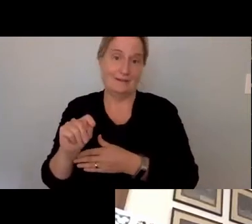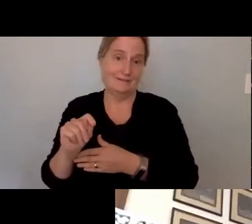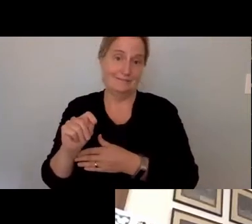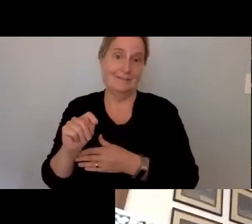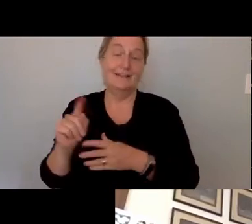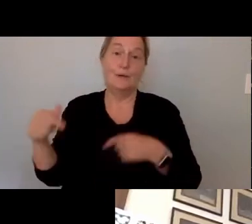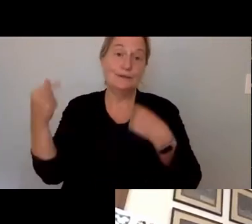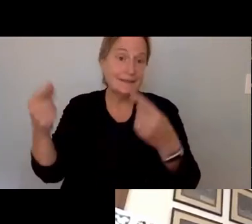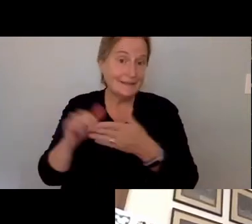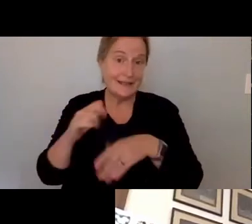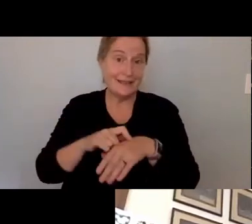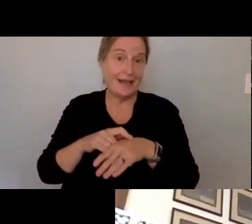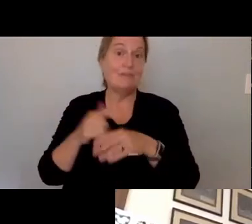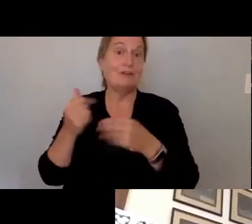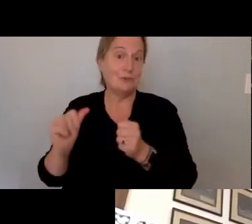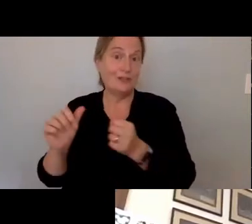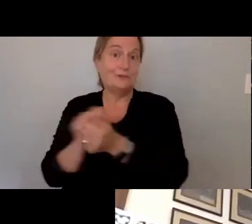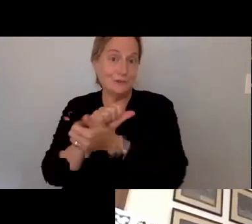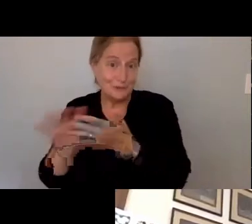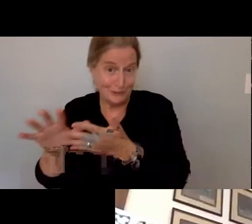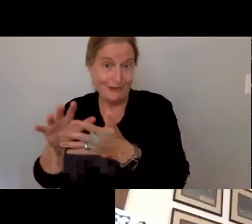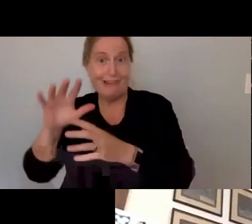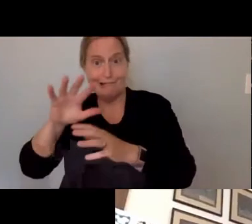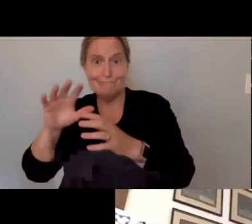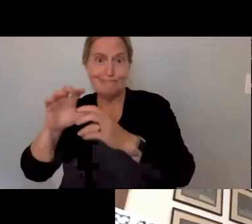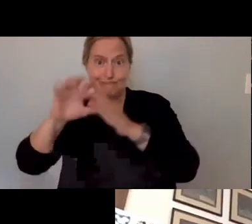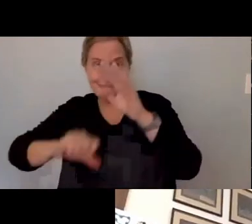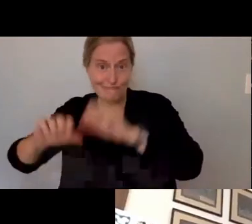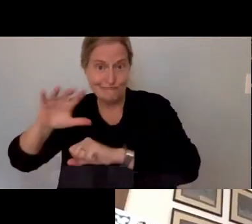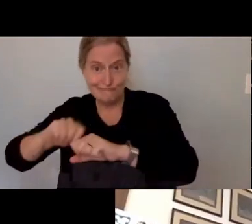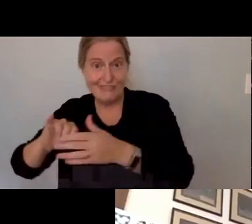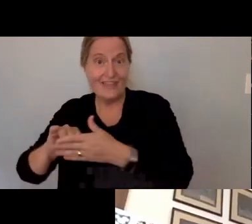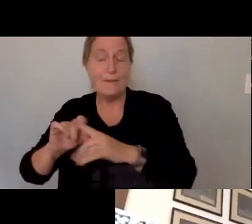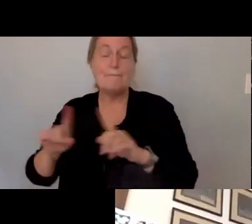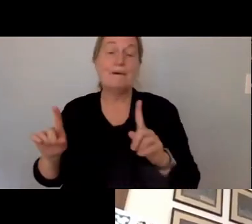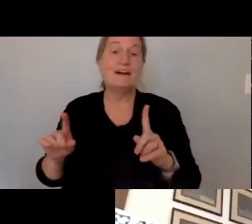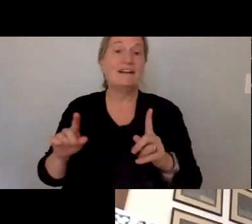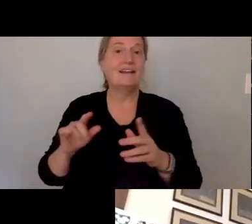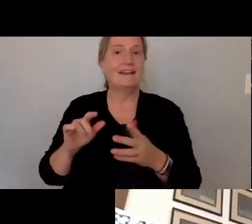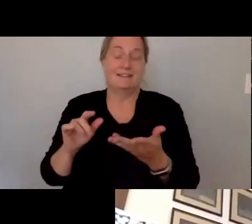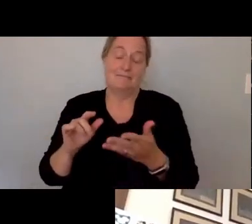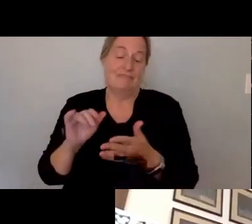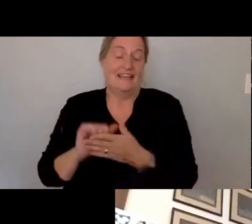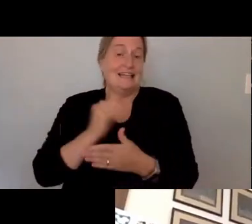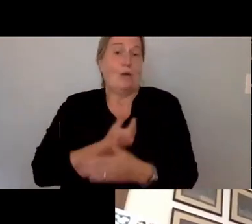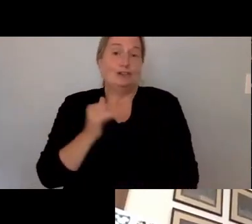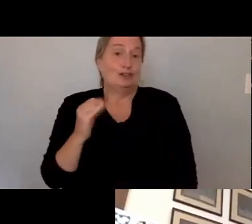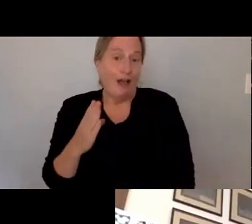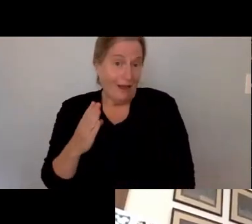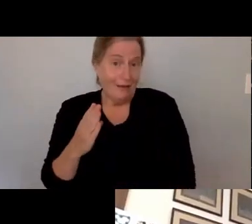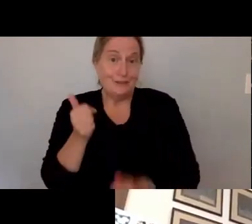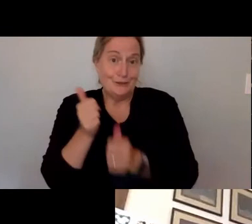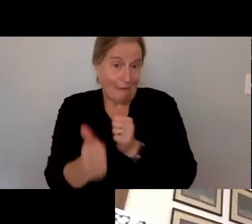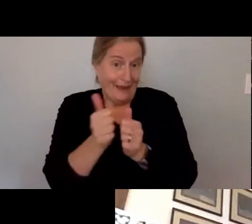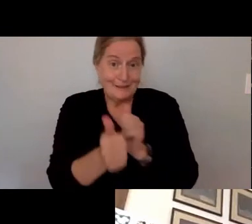then. So it's what you pay us to do, and I think it's what these two state senators